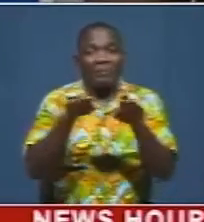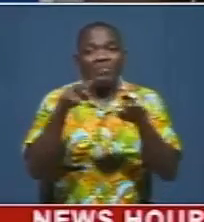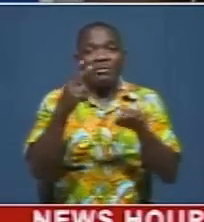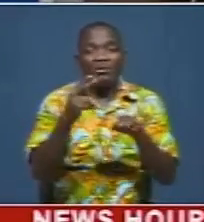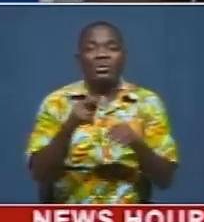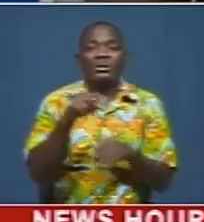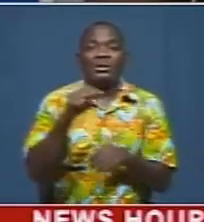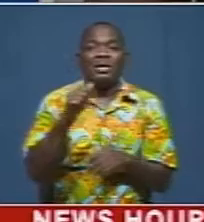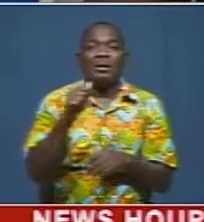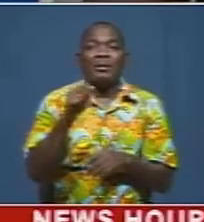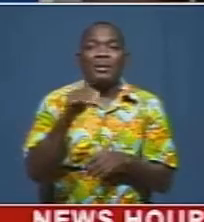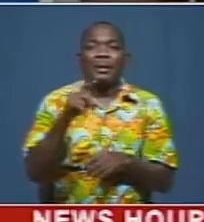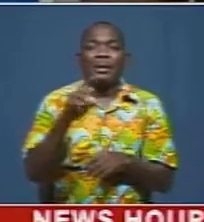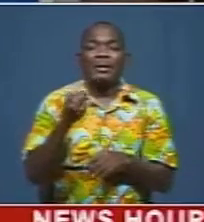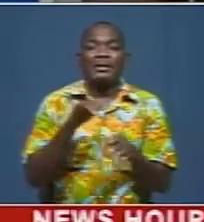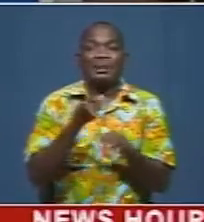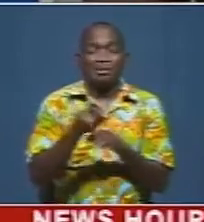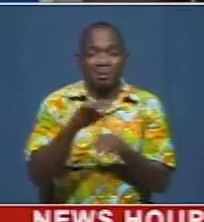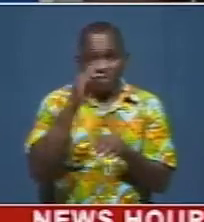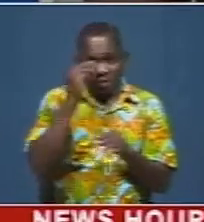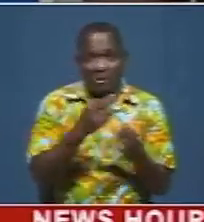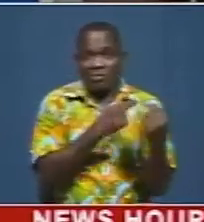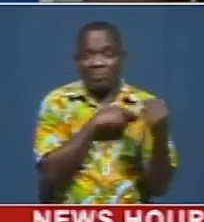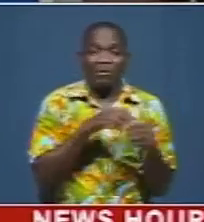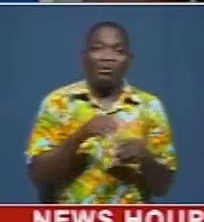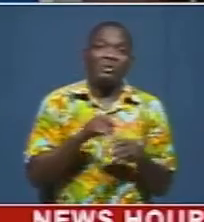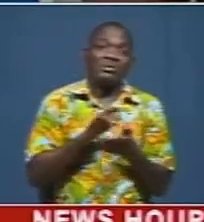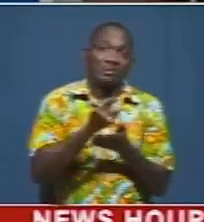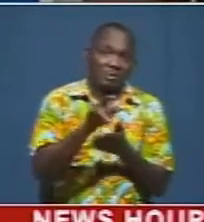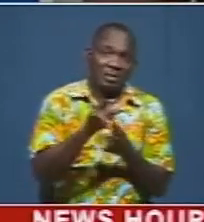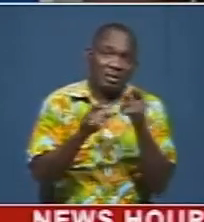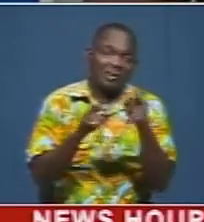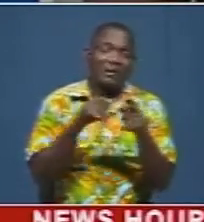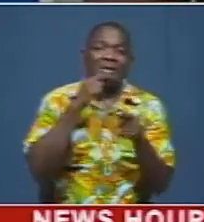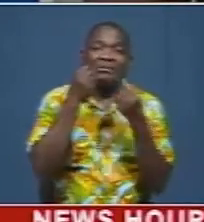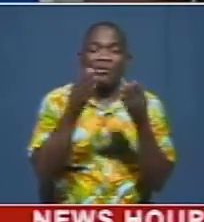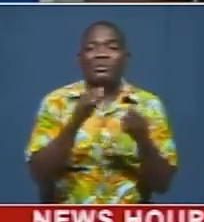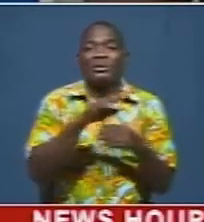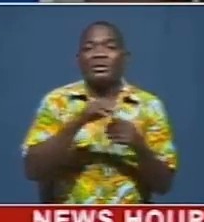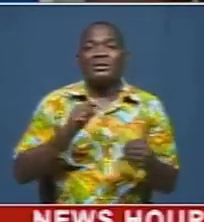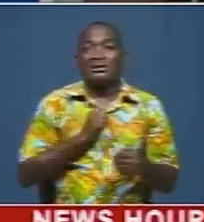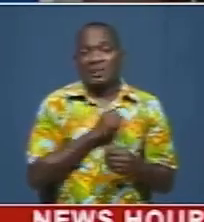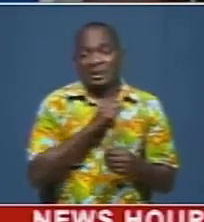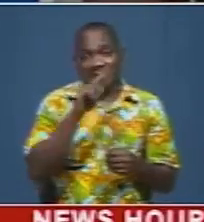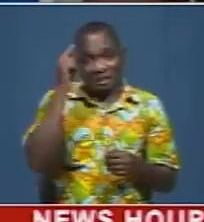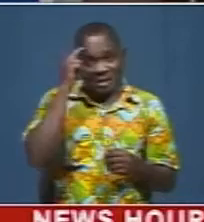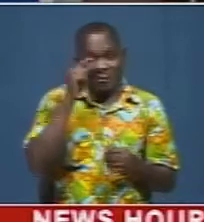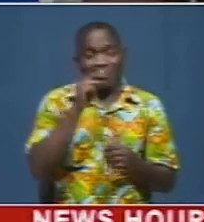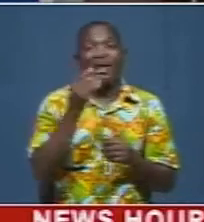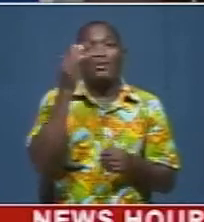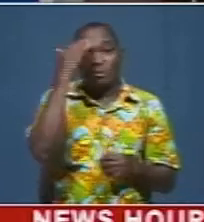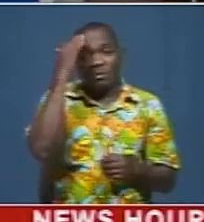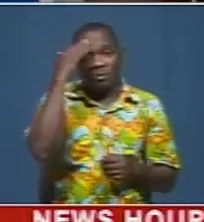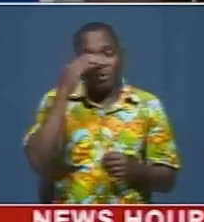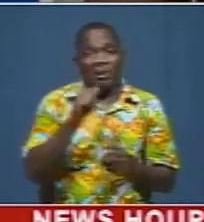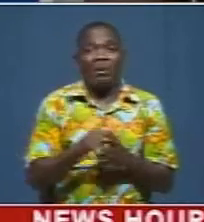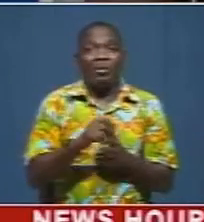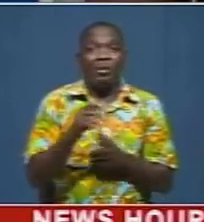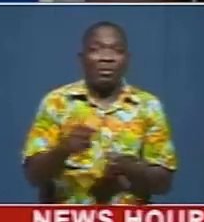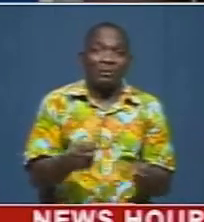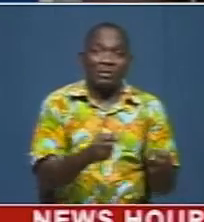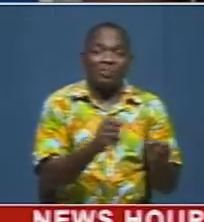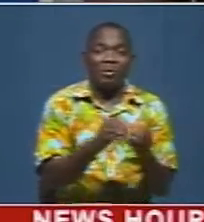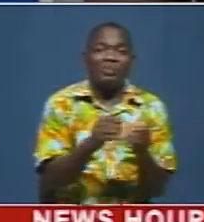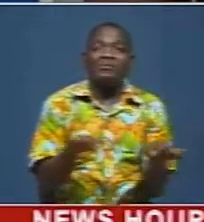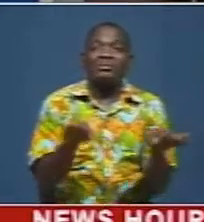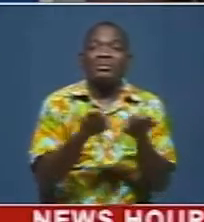the Tamale Airport, Minister for Aviation, Mr. Joseph Ada, told staff that the government is aware of the strategic importance